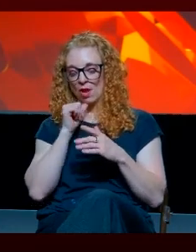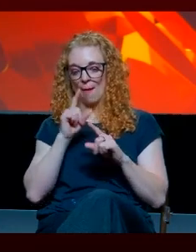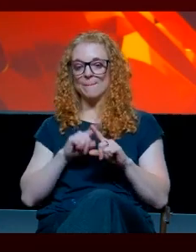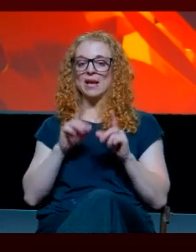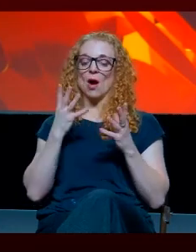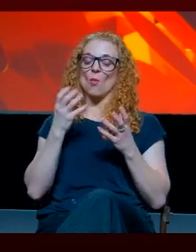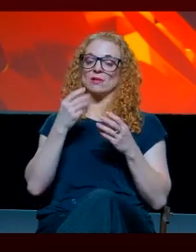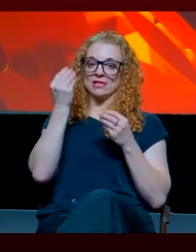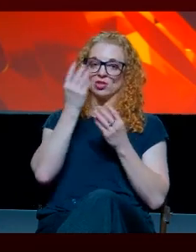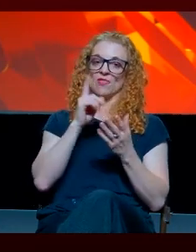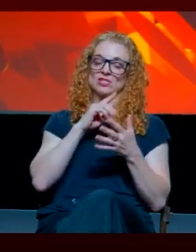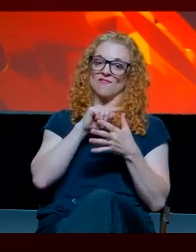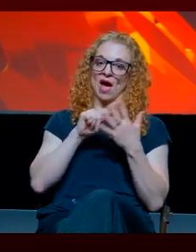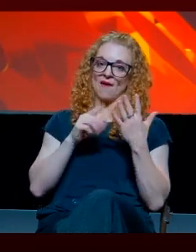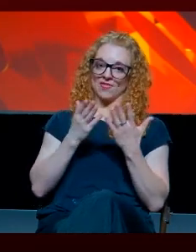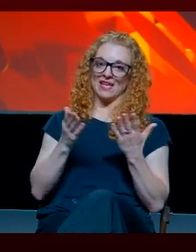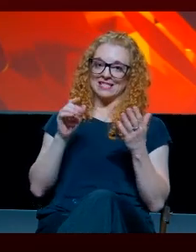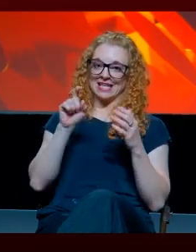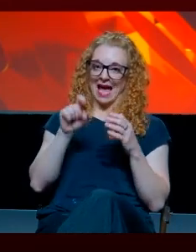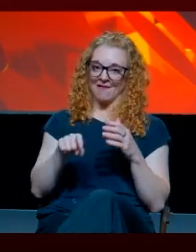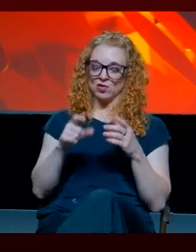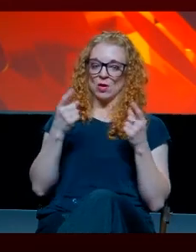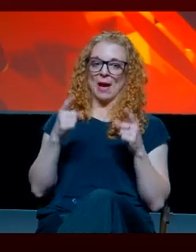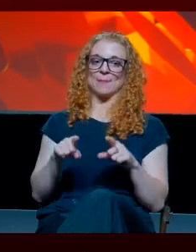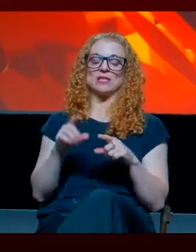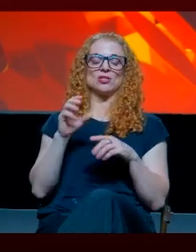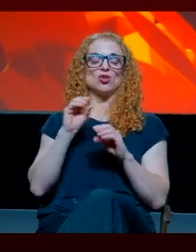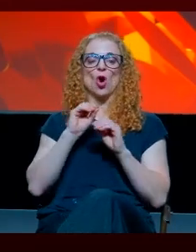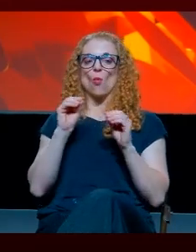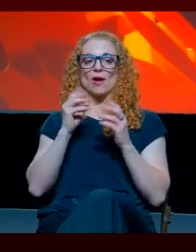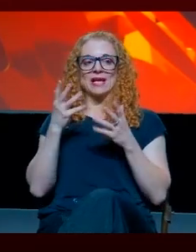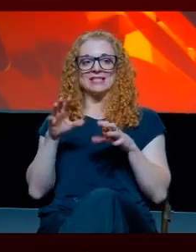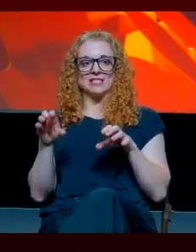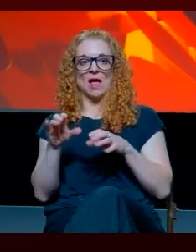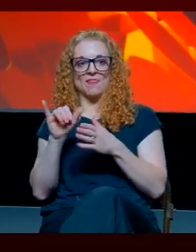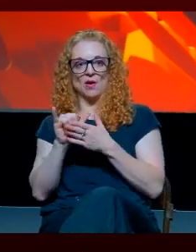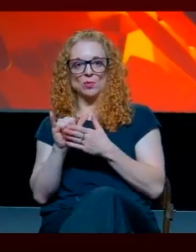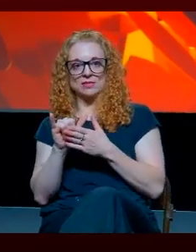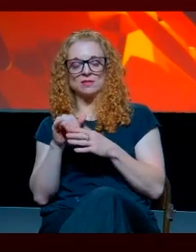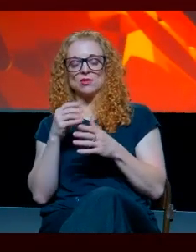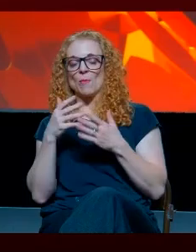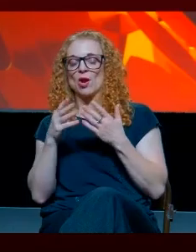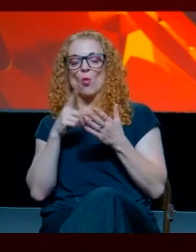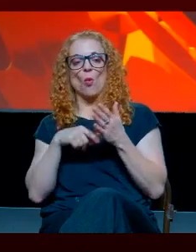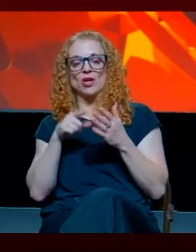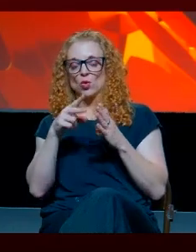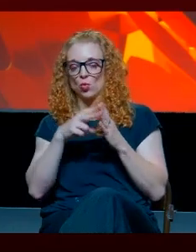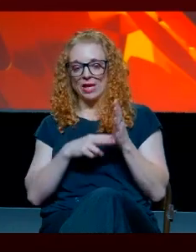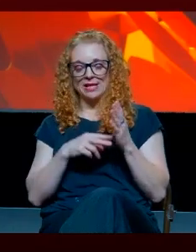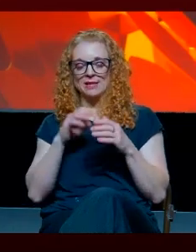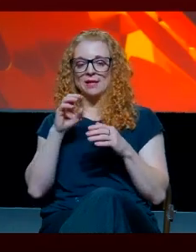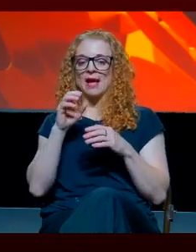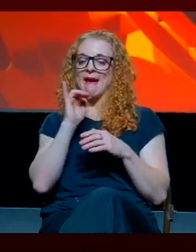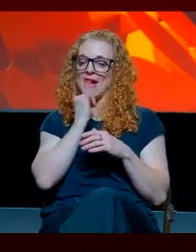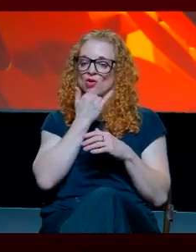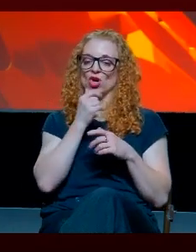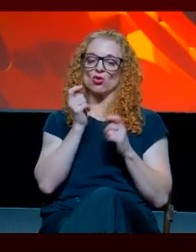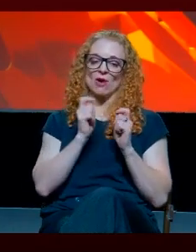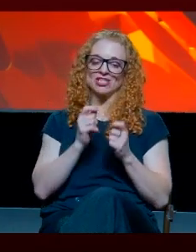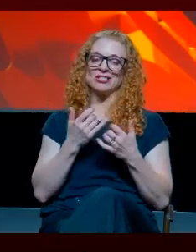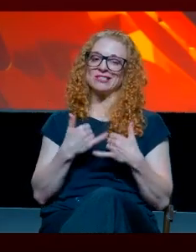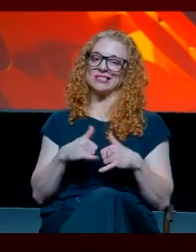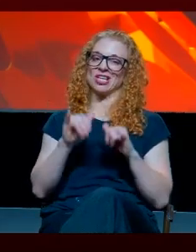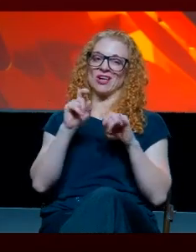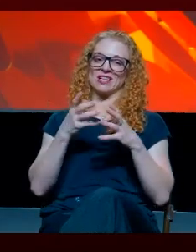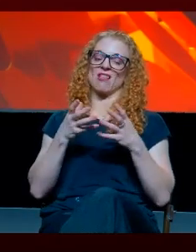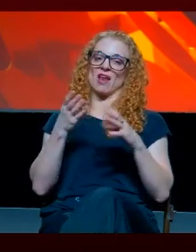there's 5 things that need to be done. No one has done them, no matter what you read. Error correction has still got a lot to be done to